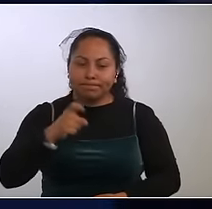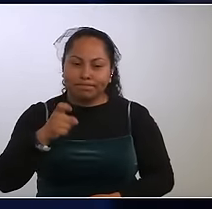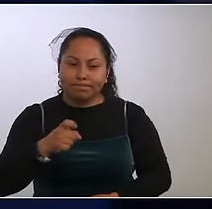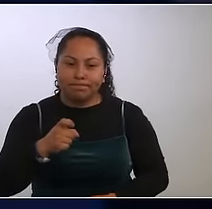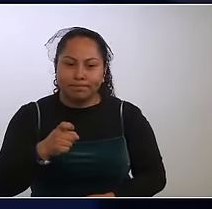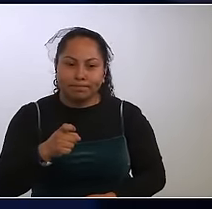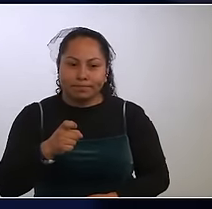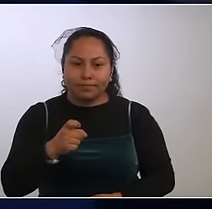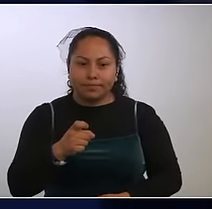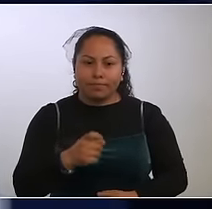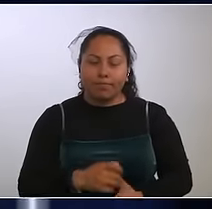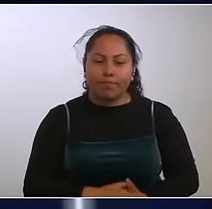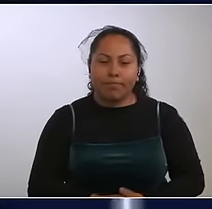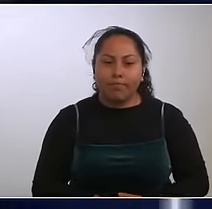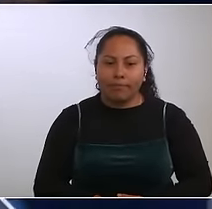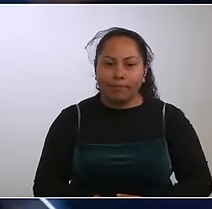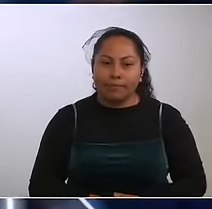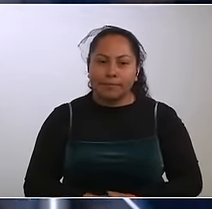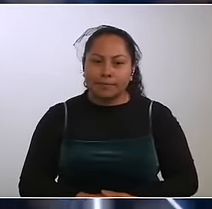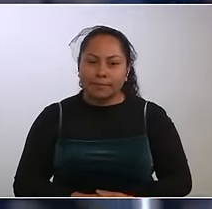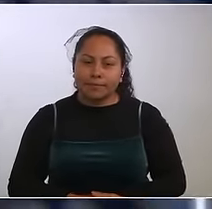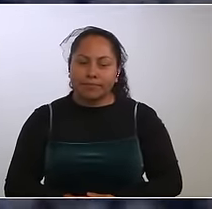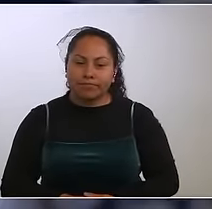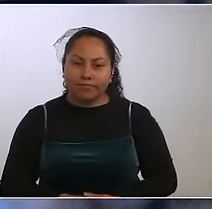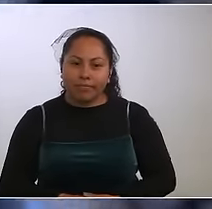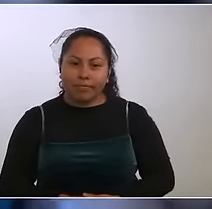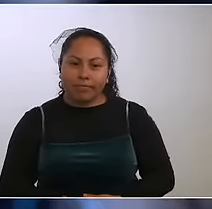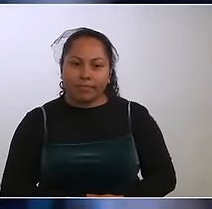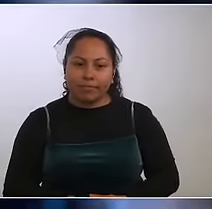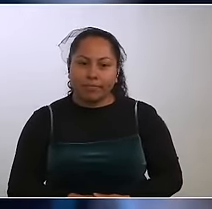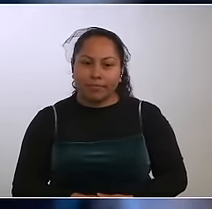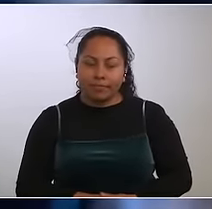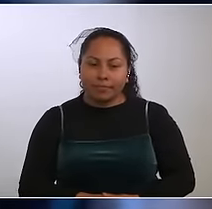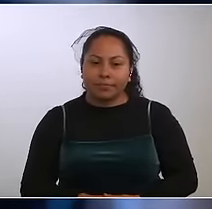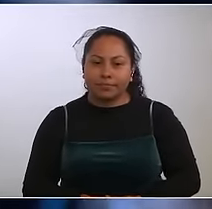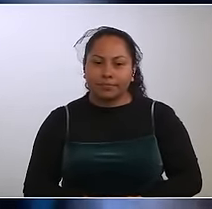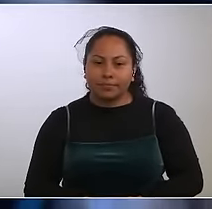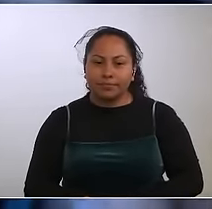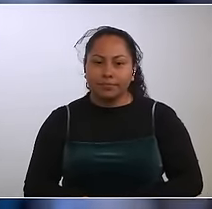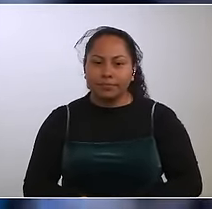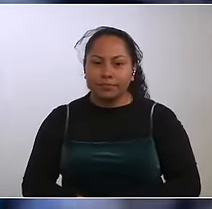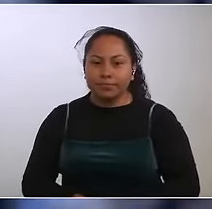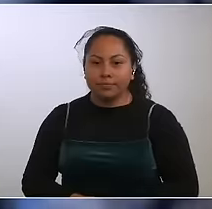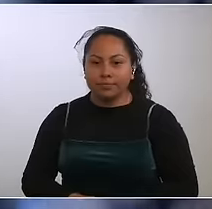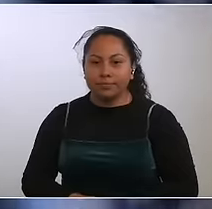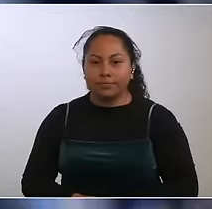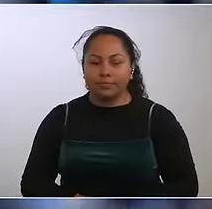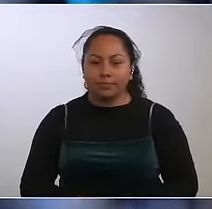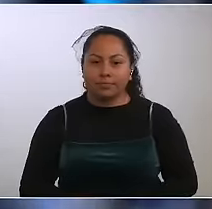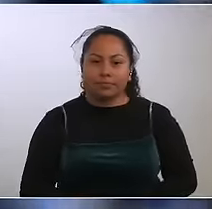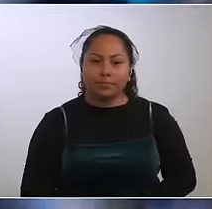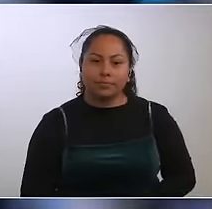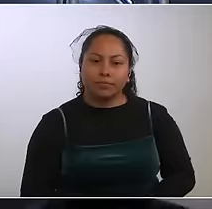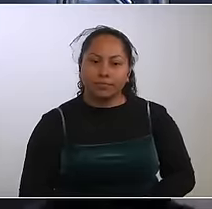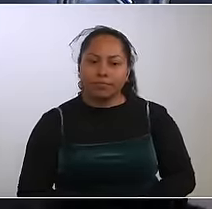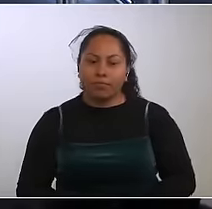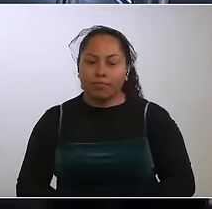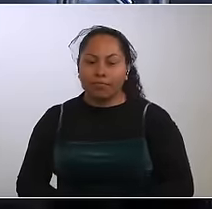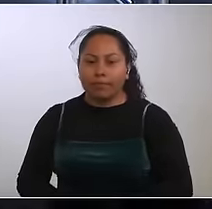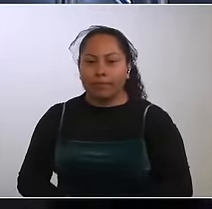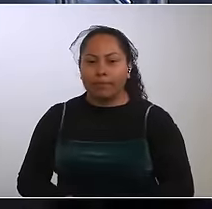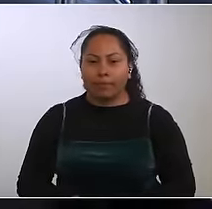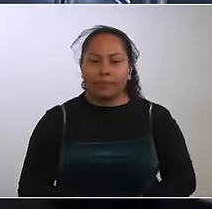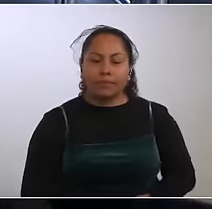Los pastores, I got this word from a prophet just a while ago, just a couple of months ago, and he told me this. He